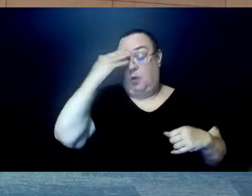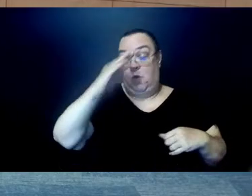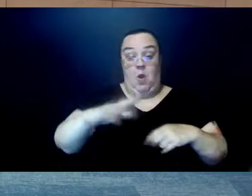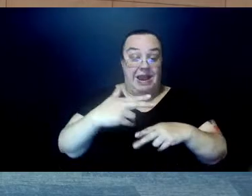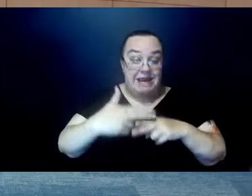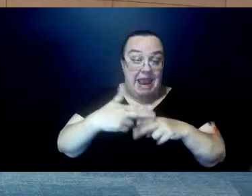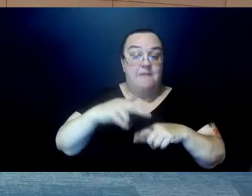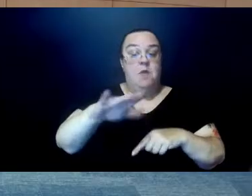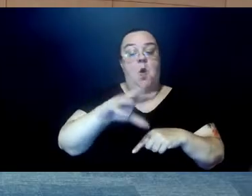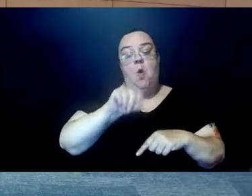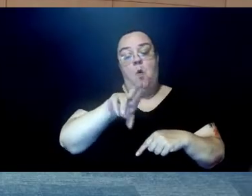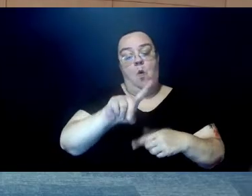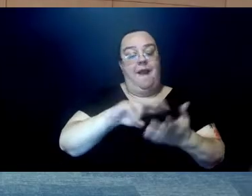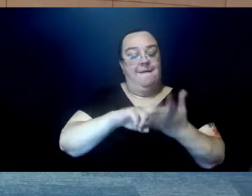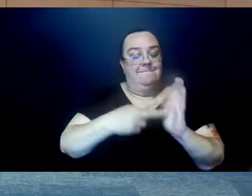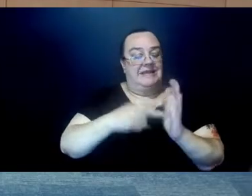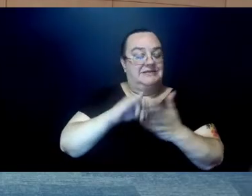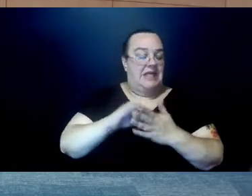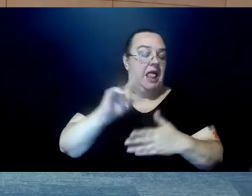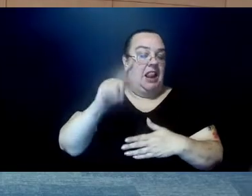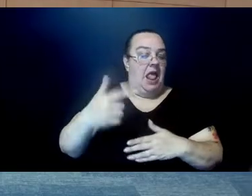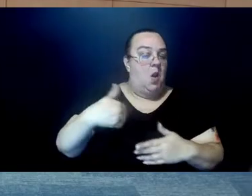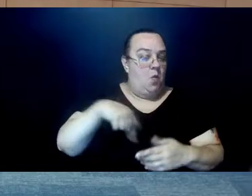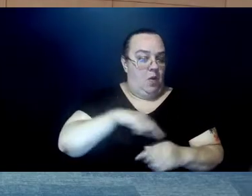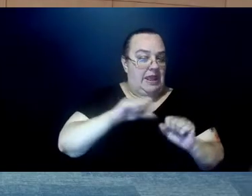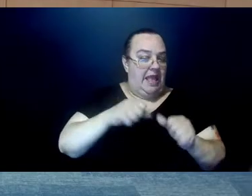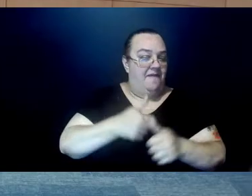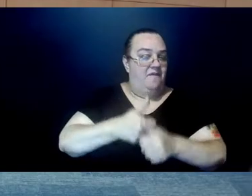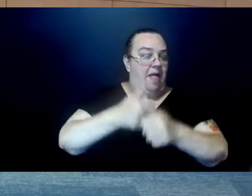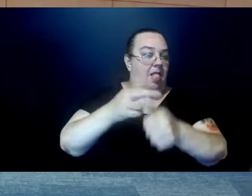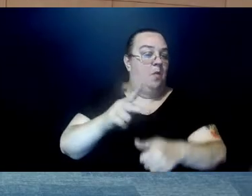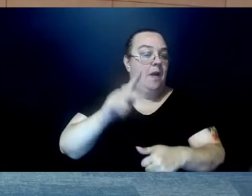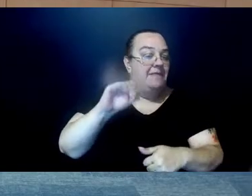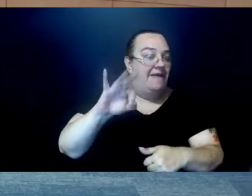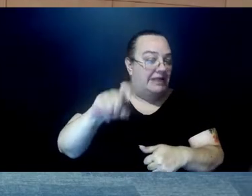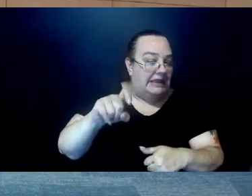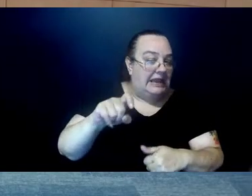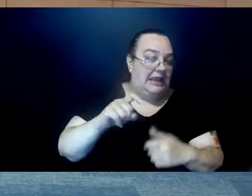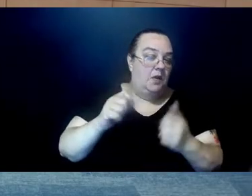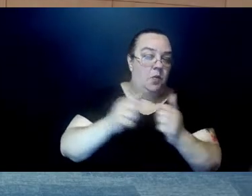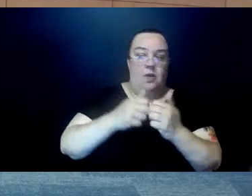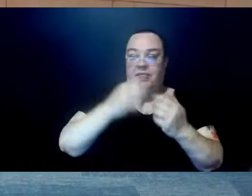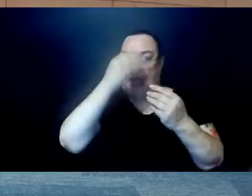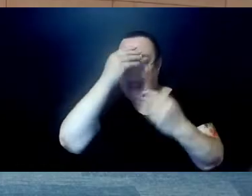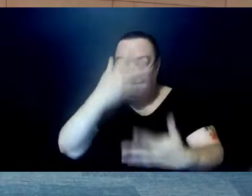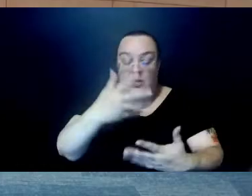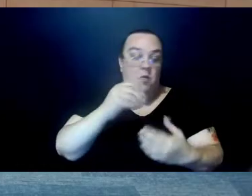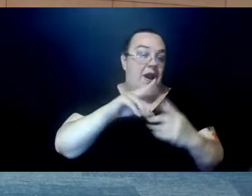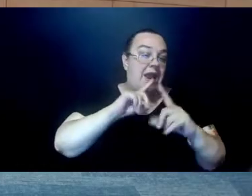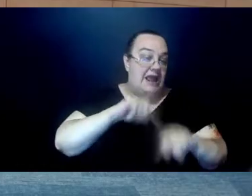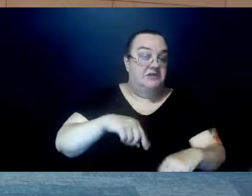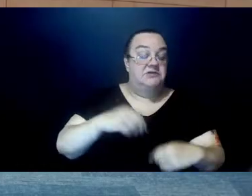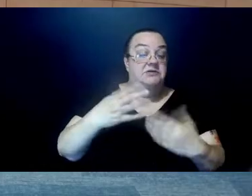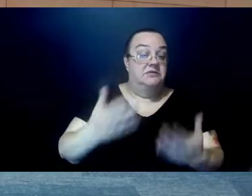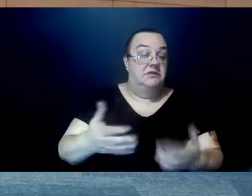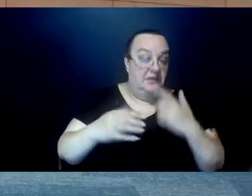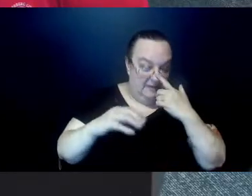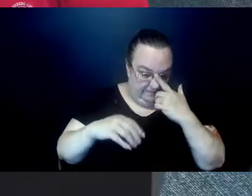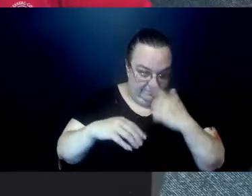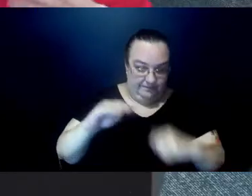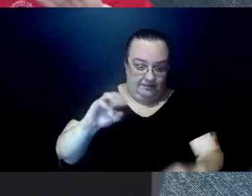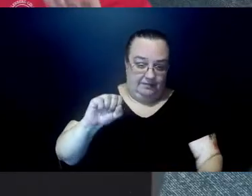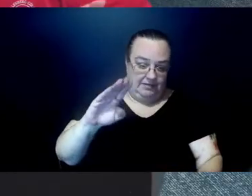that we can follow up later if need be with answers or information. Ms. Barbara? Barbara Souls, Ward